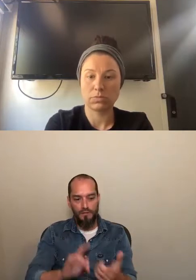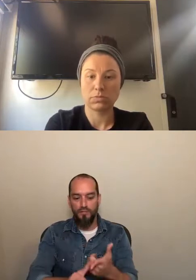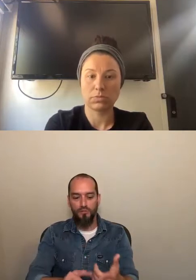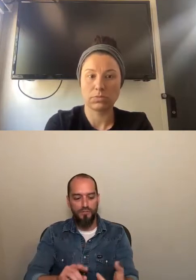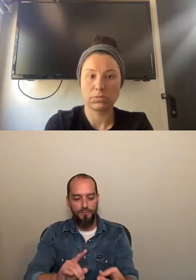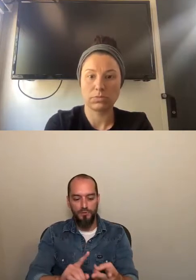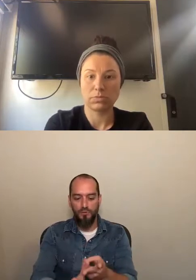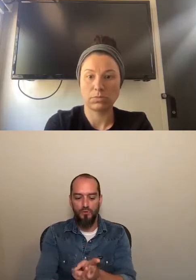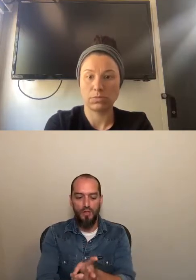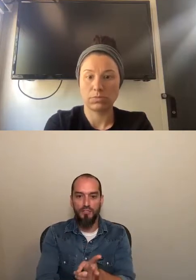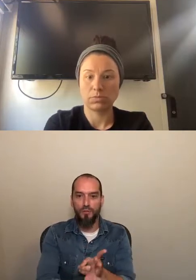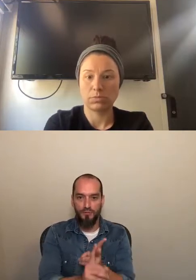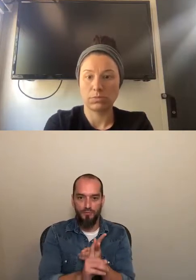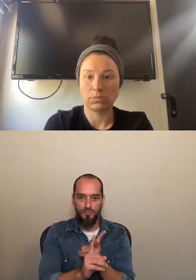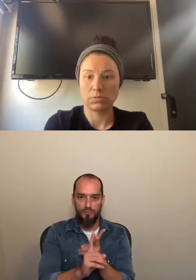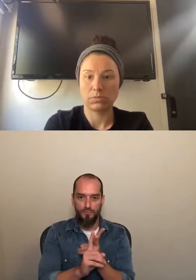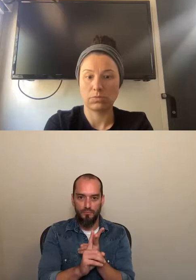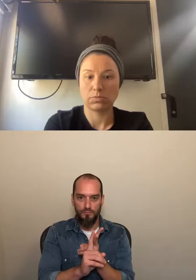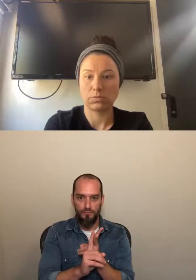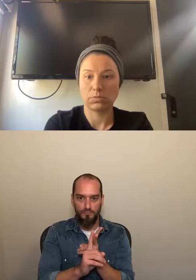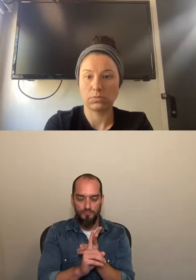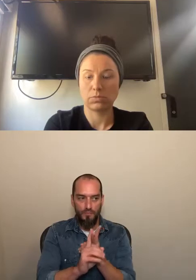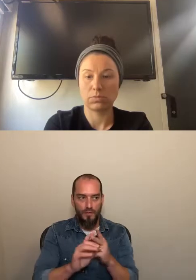an electrical receptacle or a light switch.